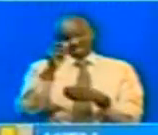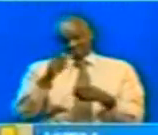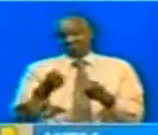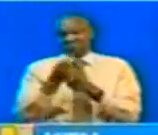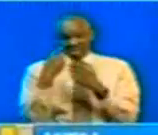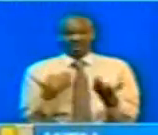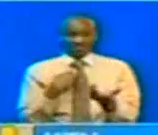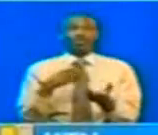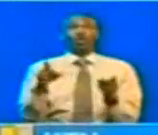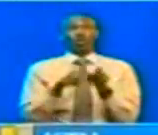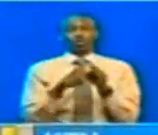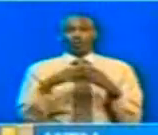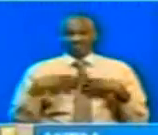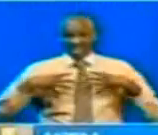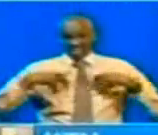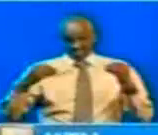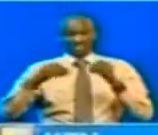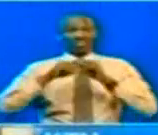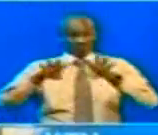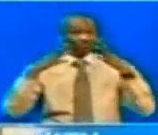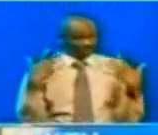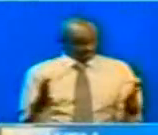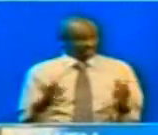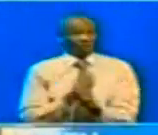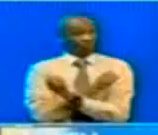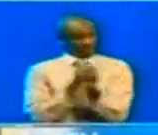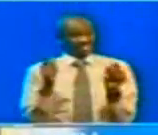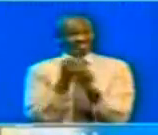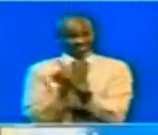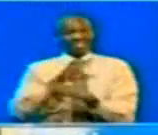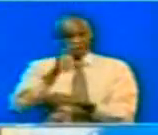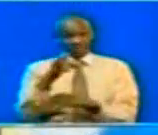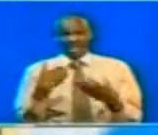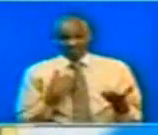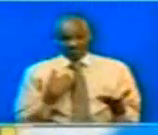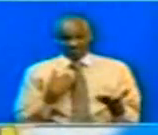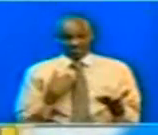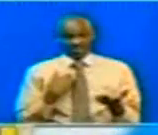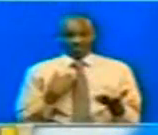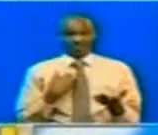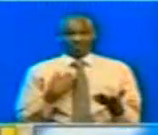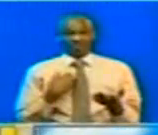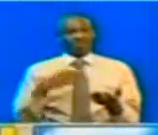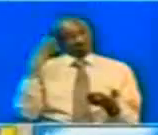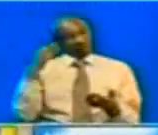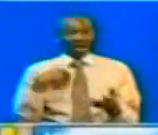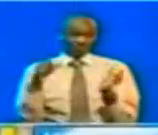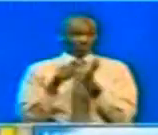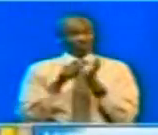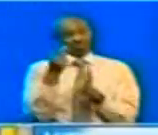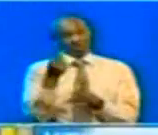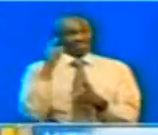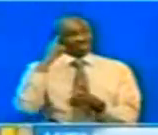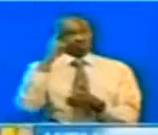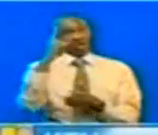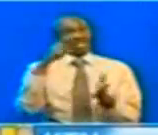well. We've had health devolved, it's running pretty well in most counties. There was a time there was an issue. I think one of